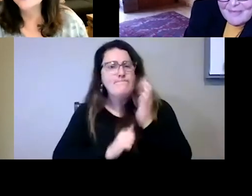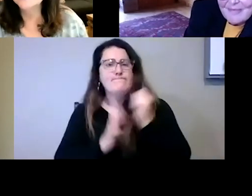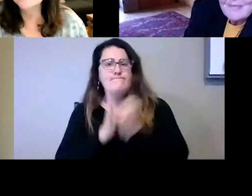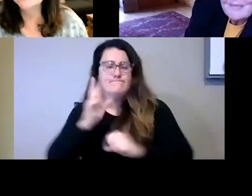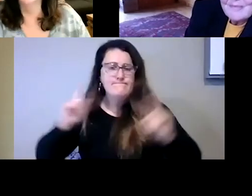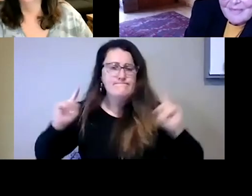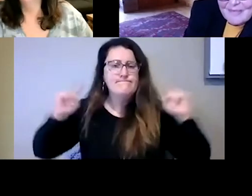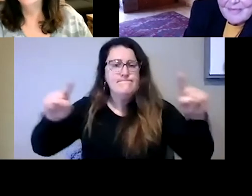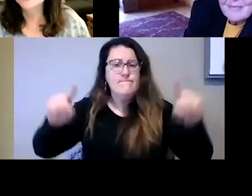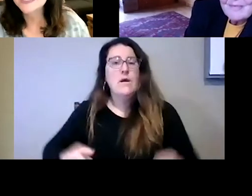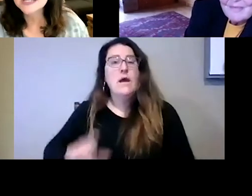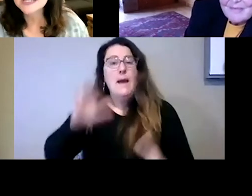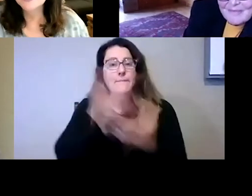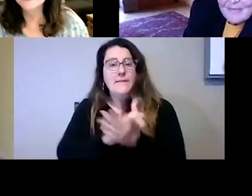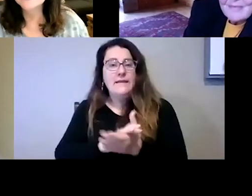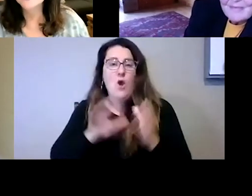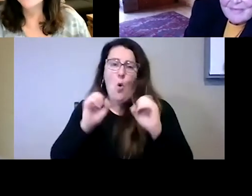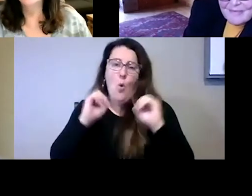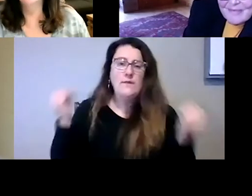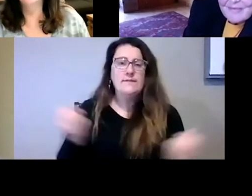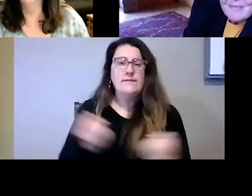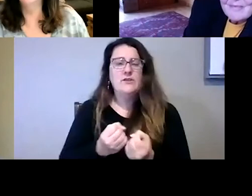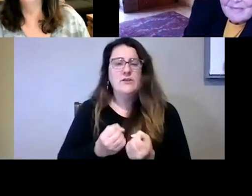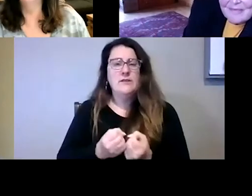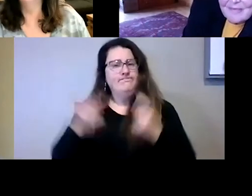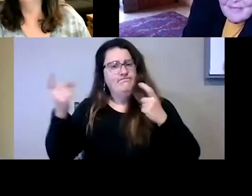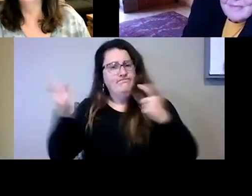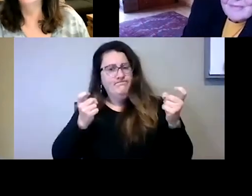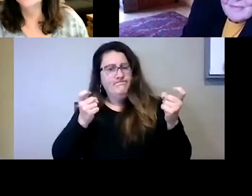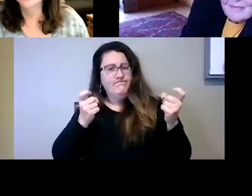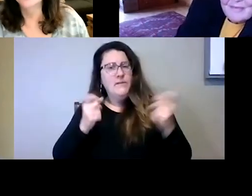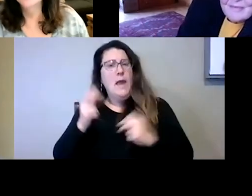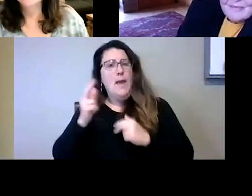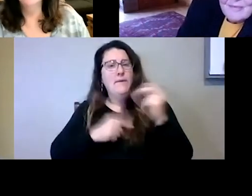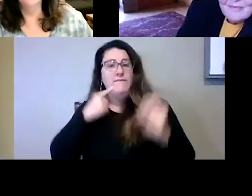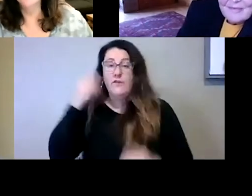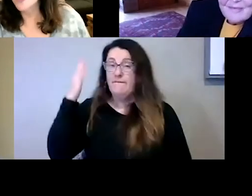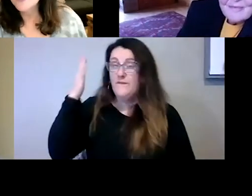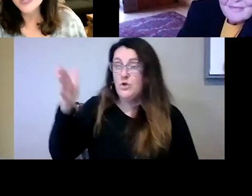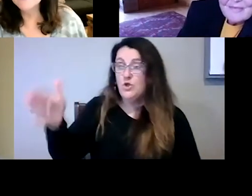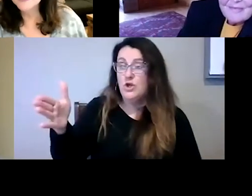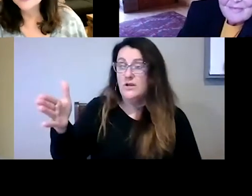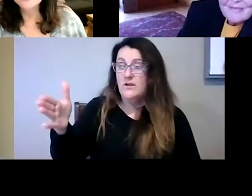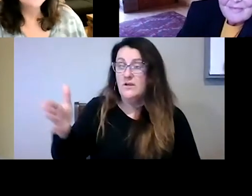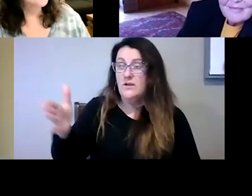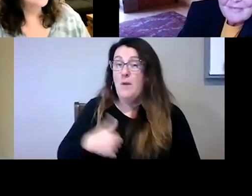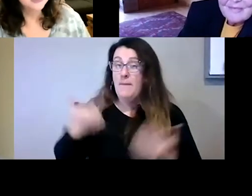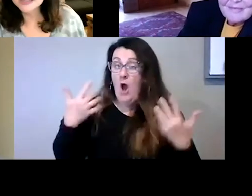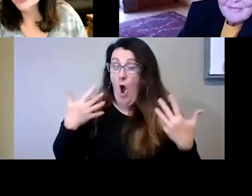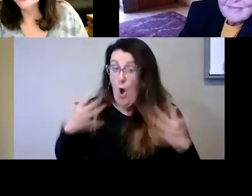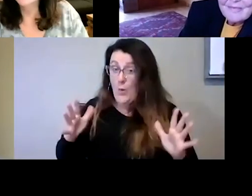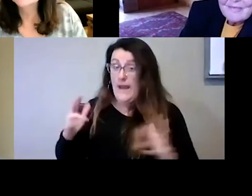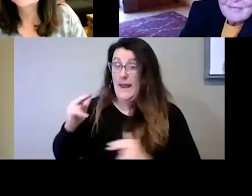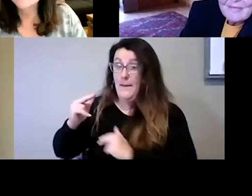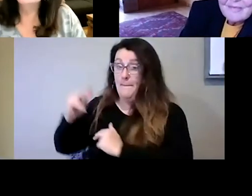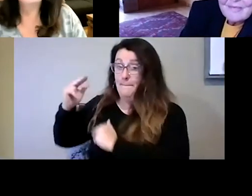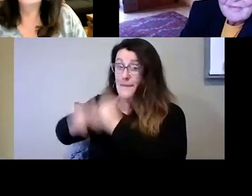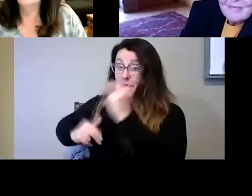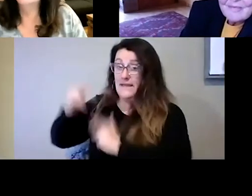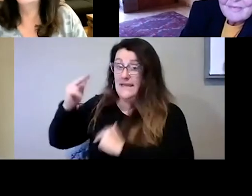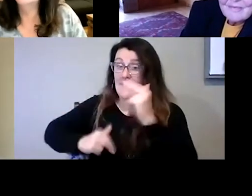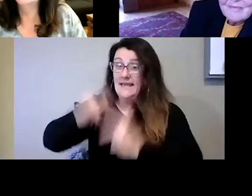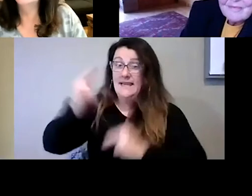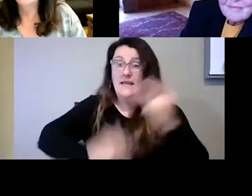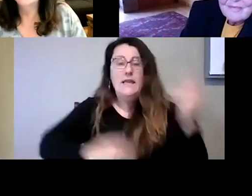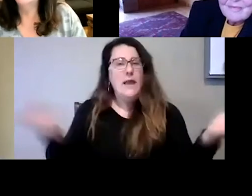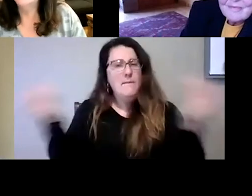in the organization. They were disciplined, and we're building for the future. We were already building. This is just an extension of the